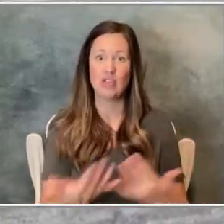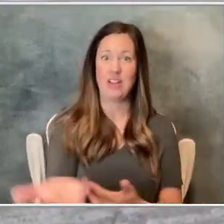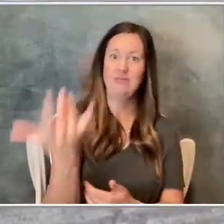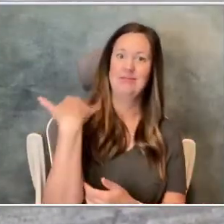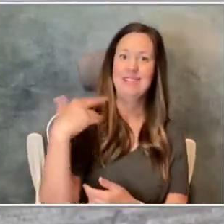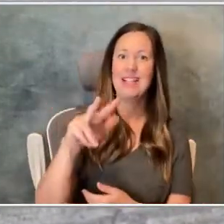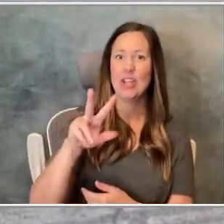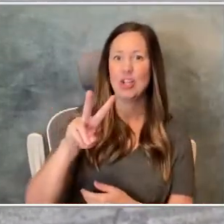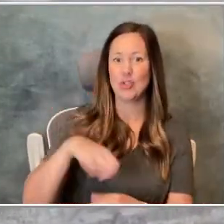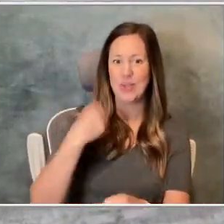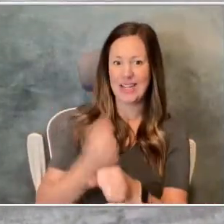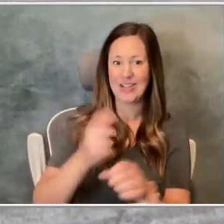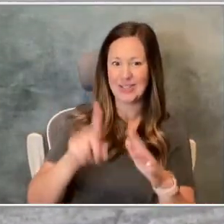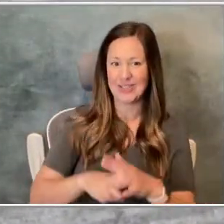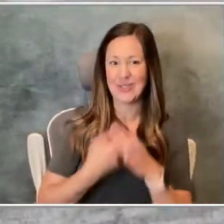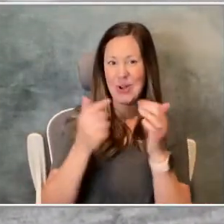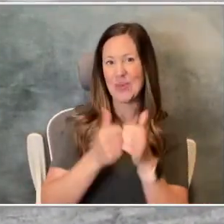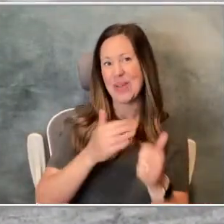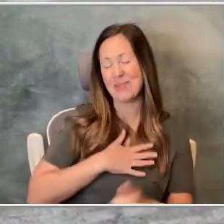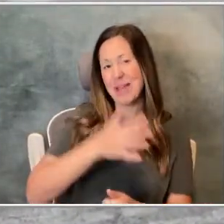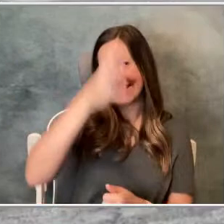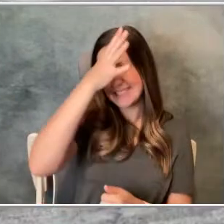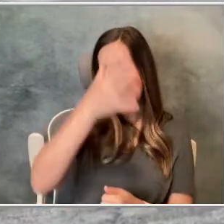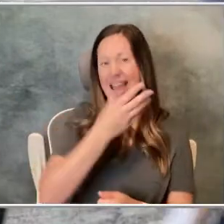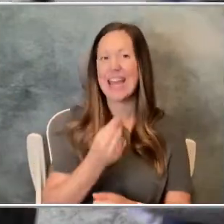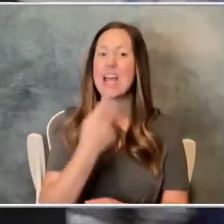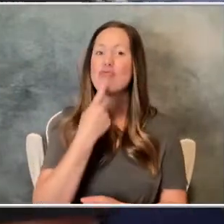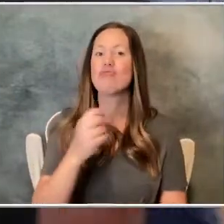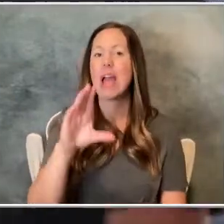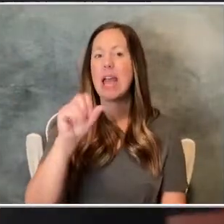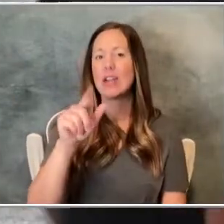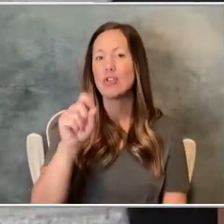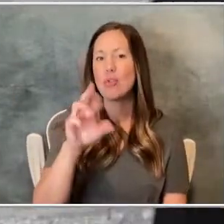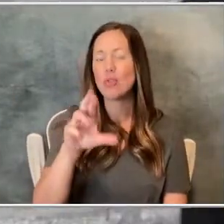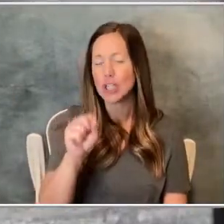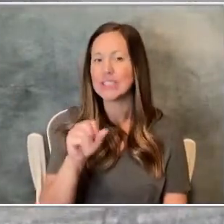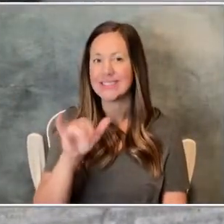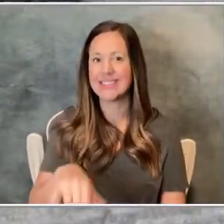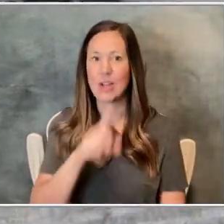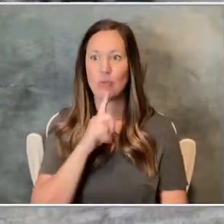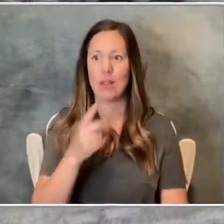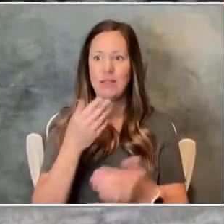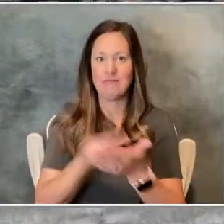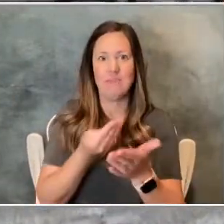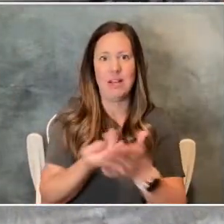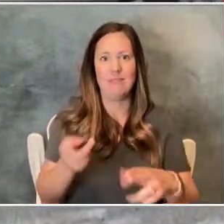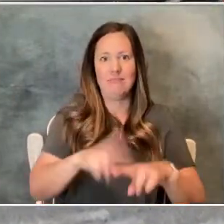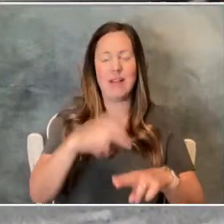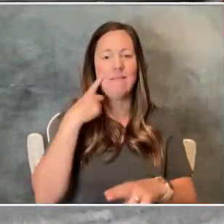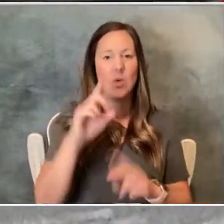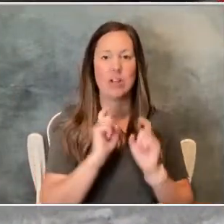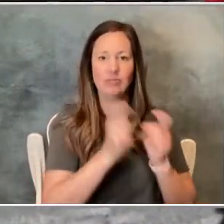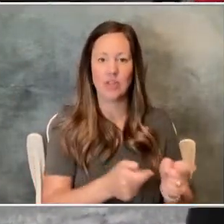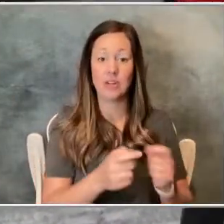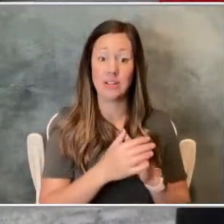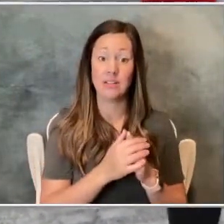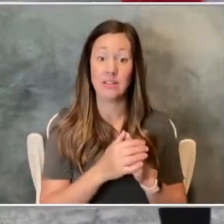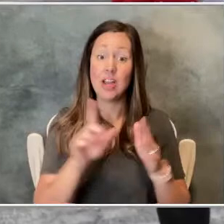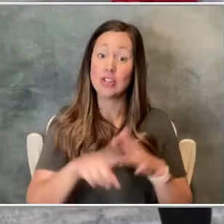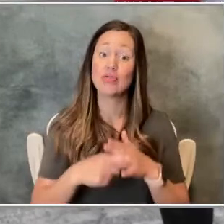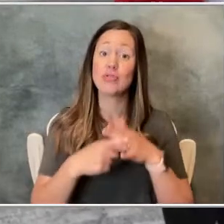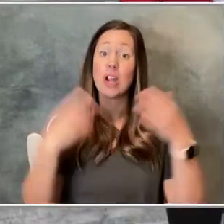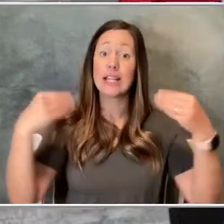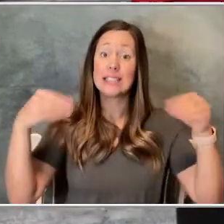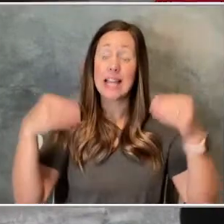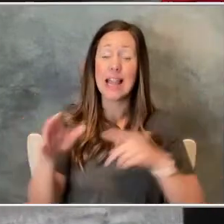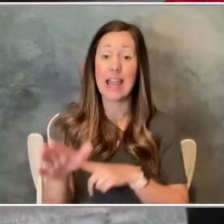started by my dad and the Red Coders to raise money for charities. And since we started selling the flags 10 years ago, it's